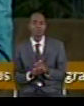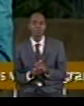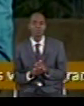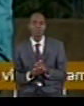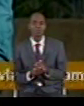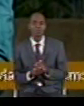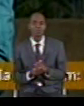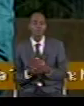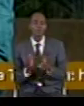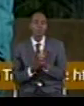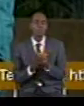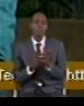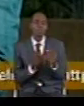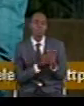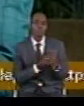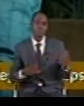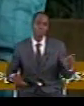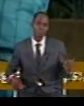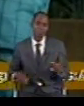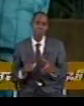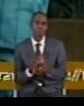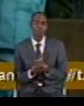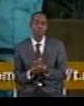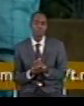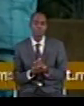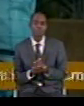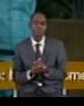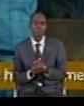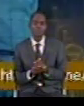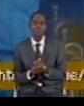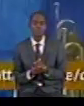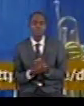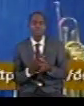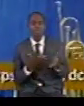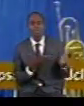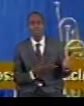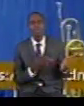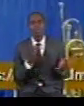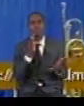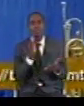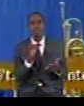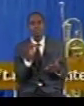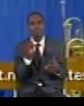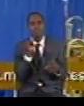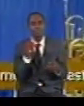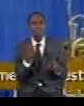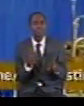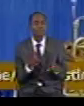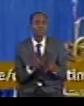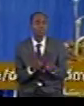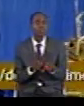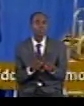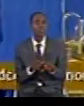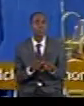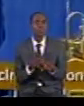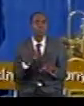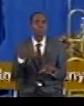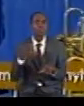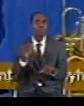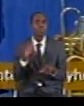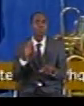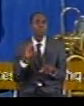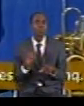Praise the Lord. I have with me here Sister Peace Stephen, who has been battling